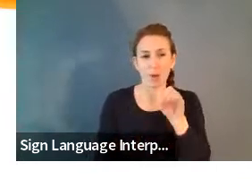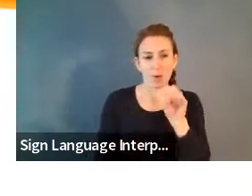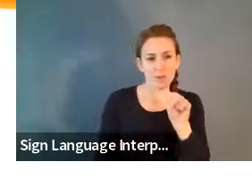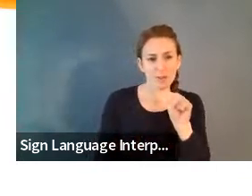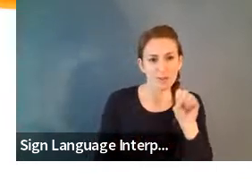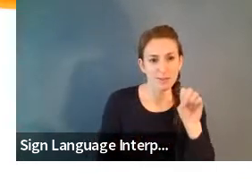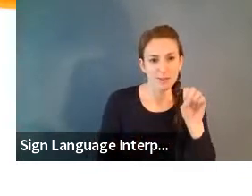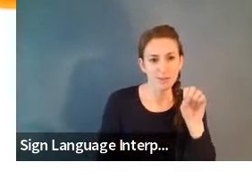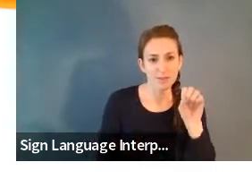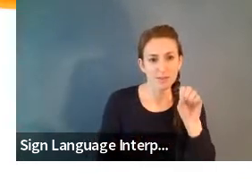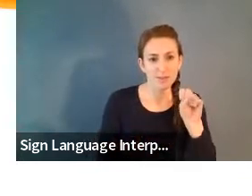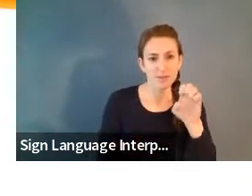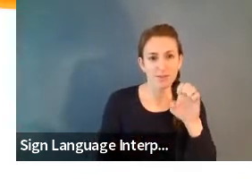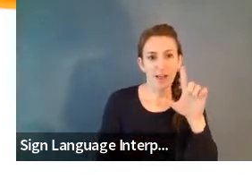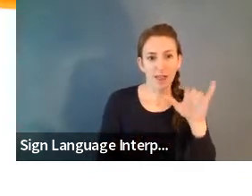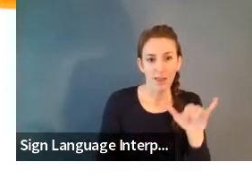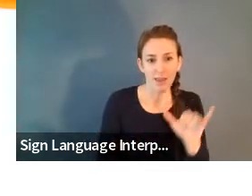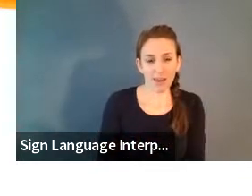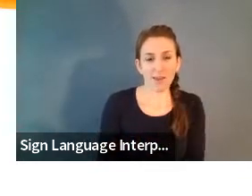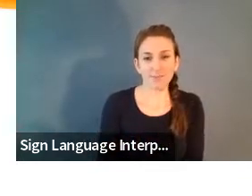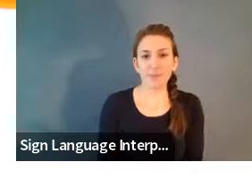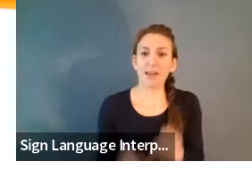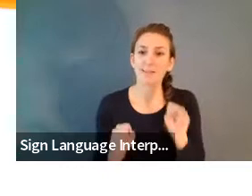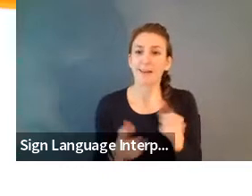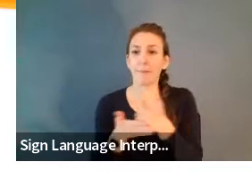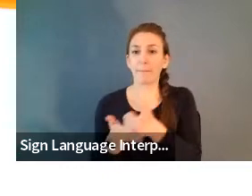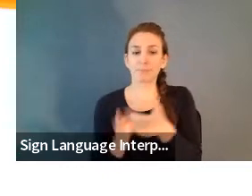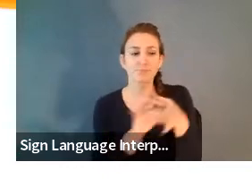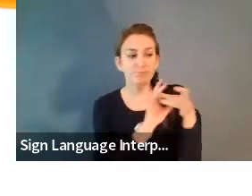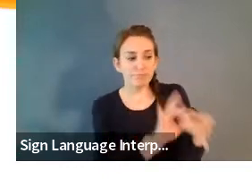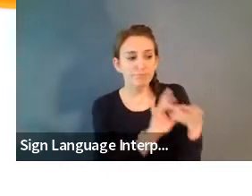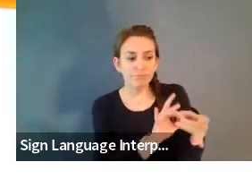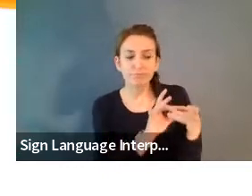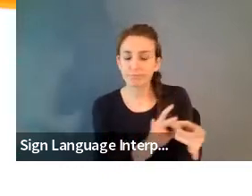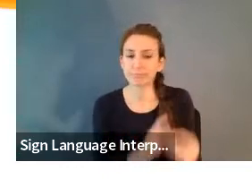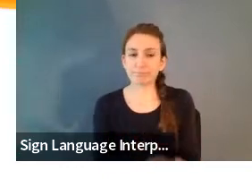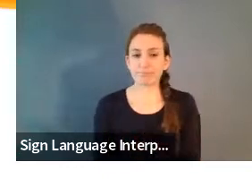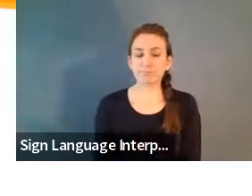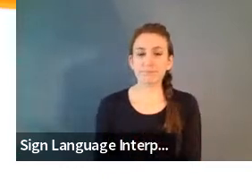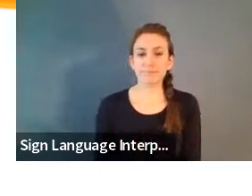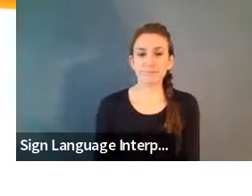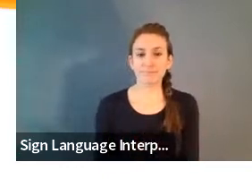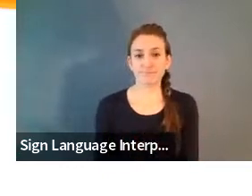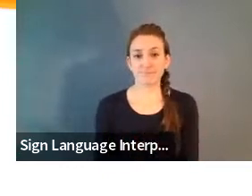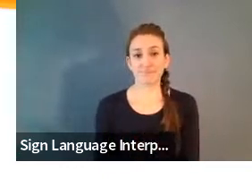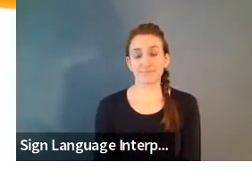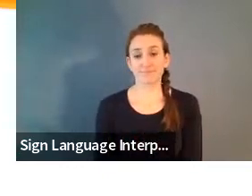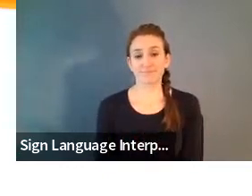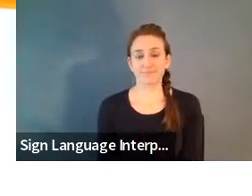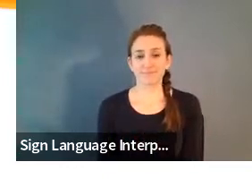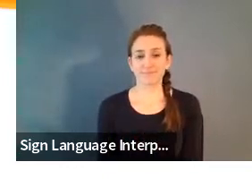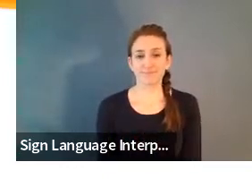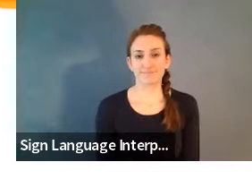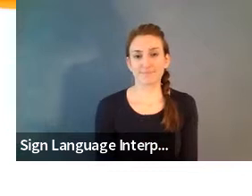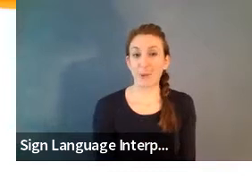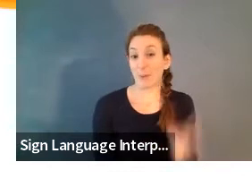well, and get to really develop that relationship, which, while not as tangible, I think is the best part of the program. We'll see what our students